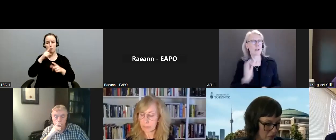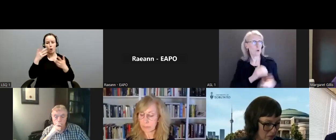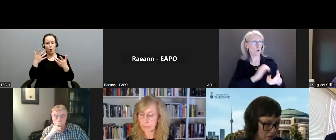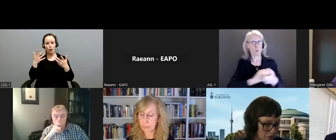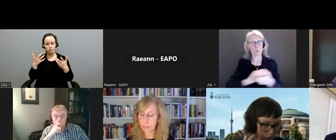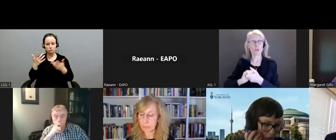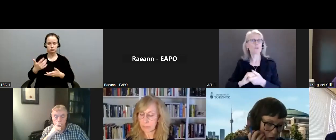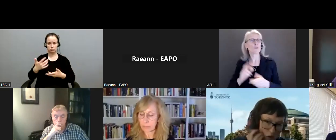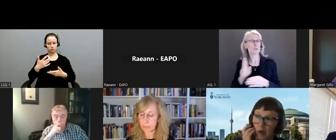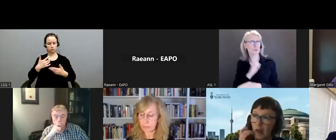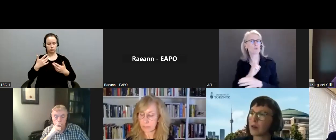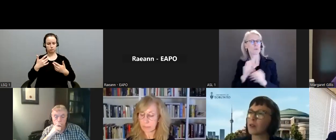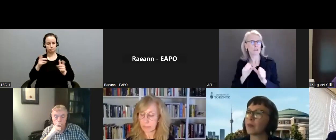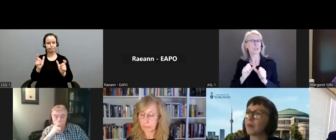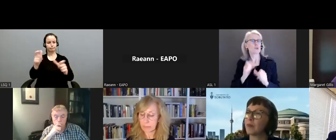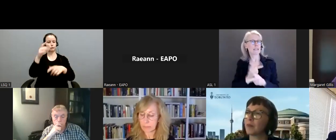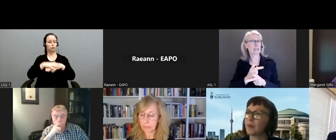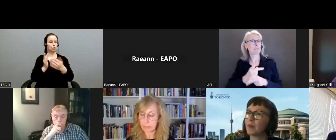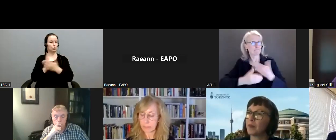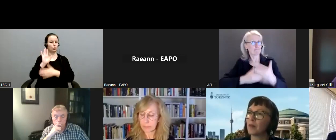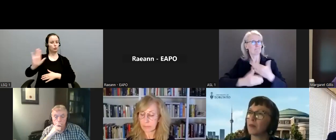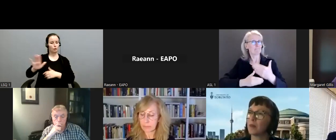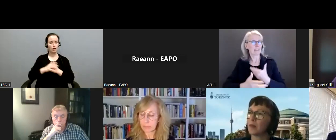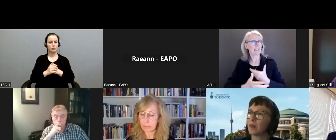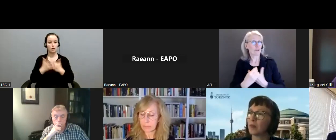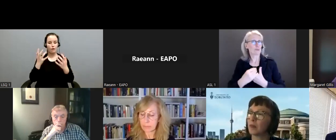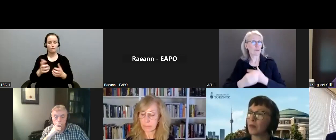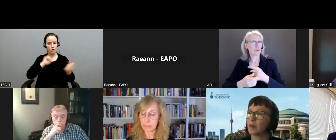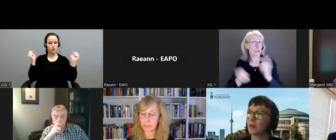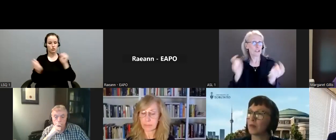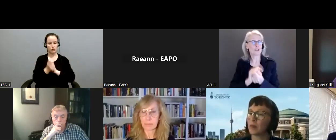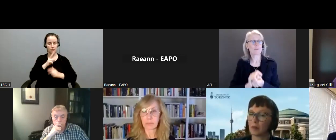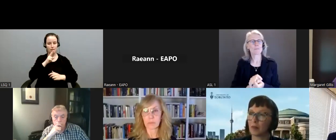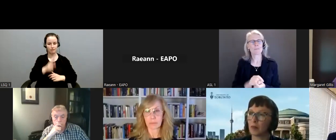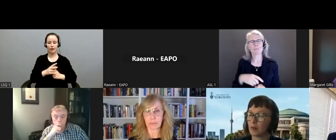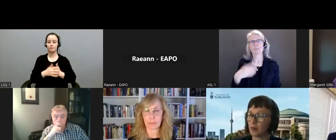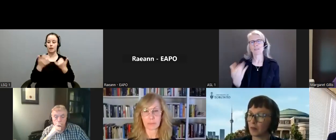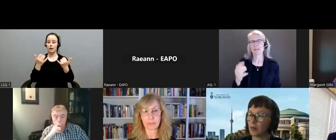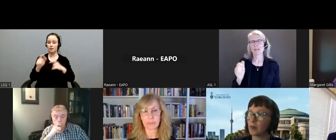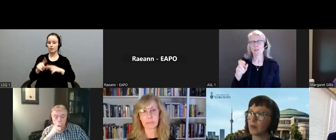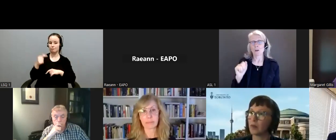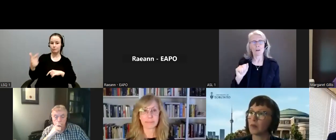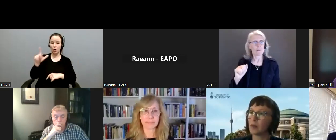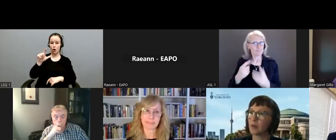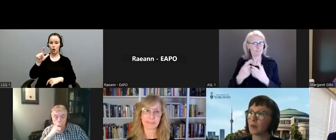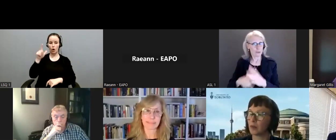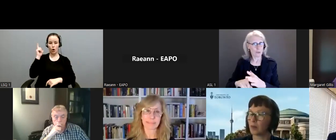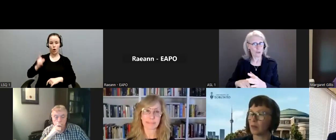power for meaningful and inclusive change. And I'm now handing it over to Laura for the Q&A period.